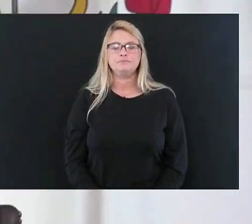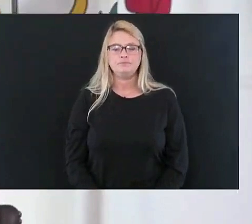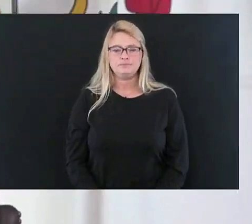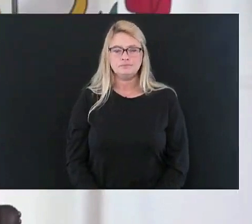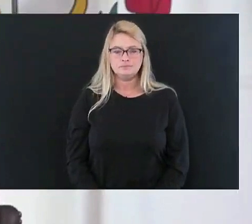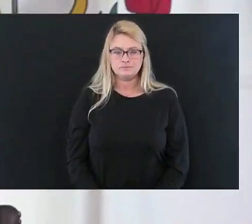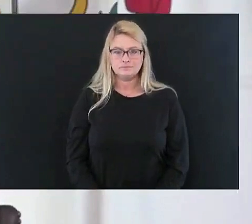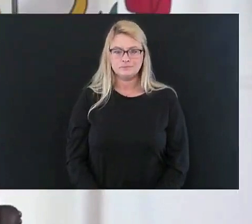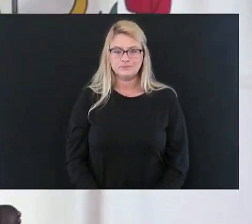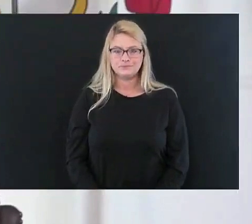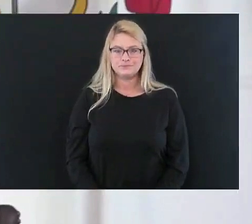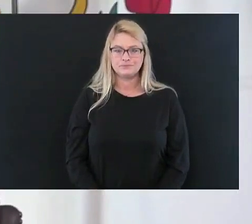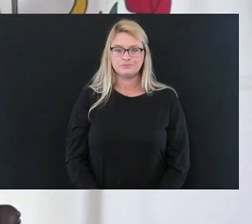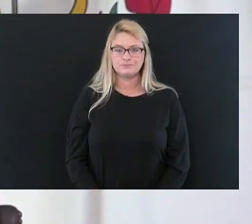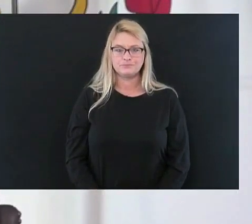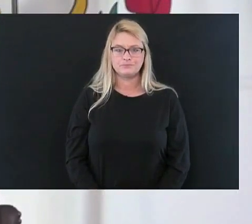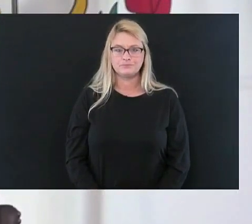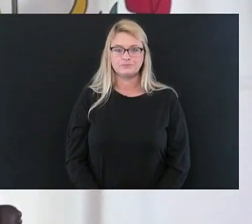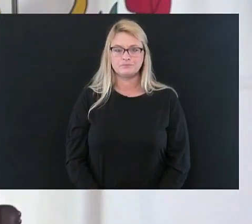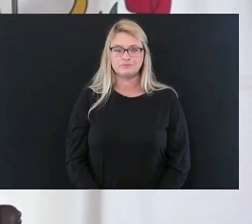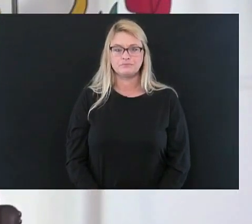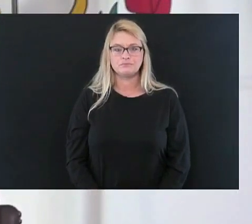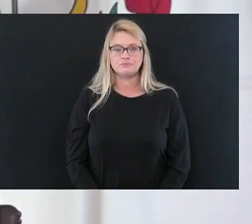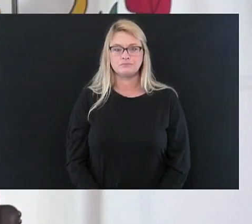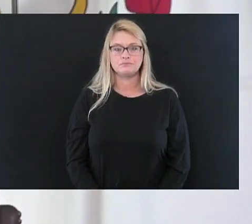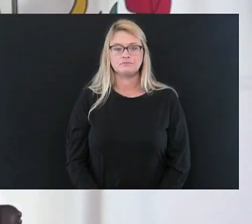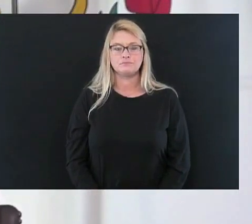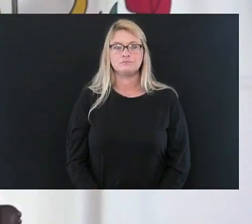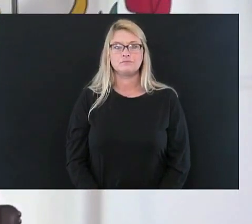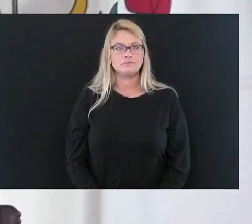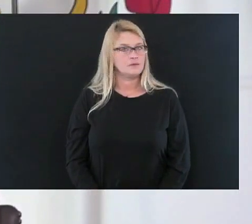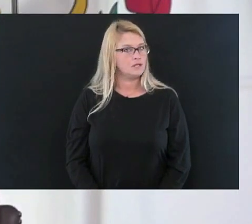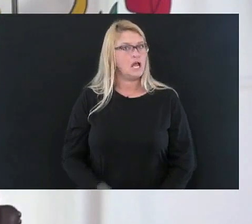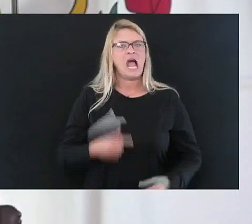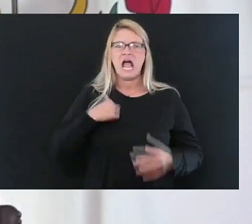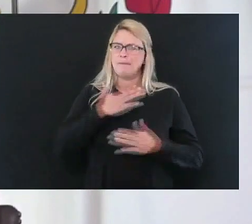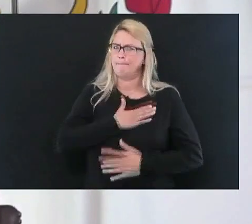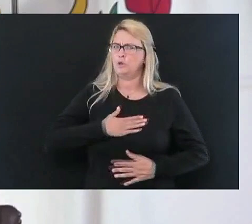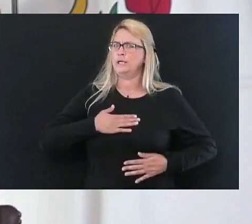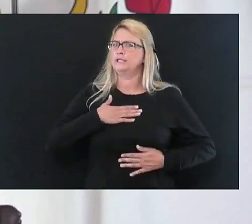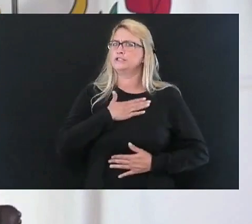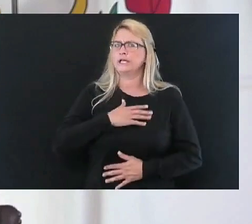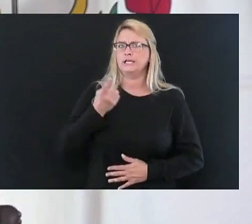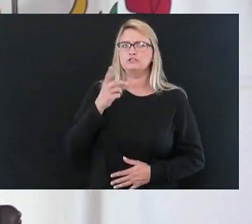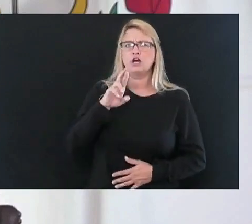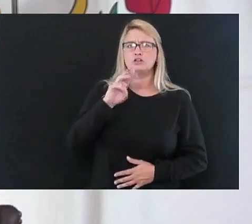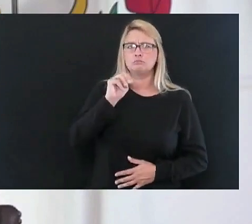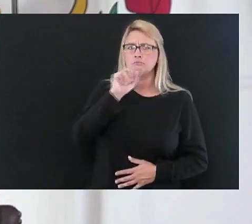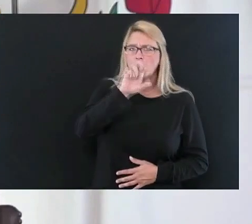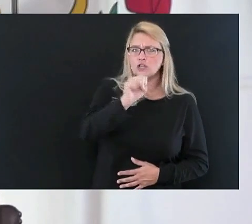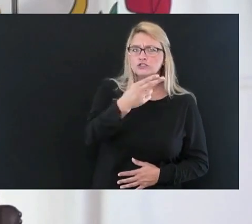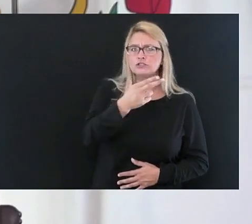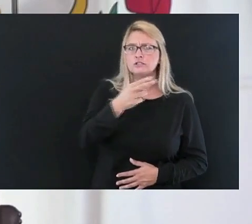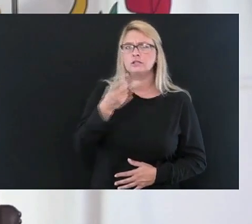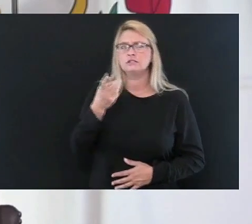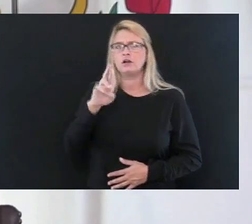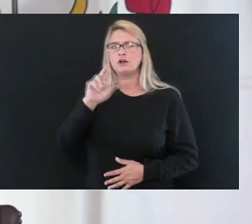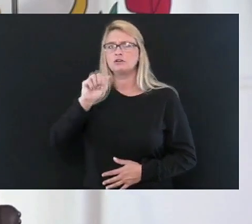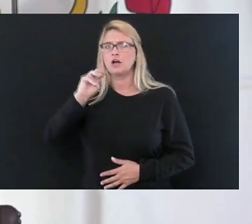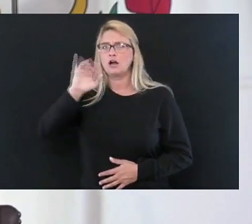You know, I really appreciate, you know, what Dr. Marsh and Dr. Amjad have said, and I just want to just add just